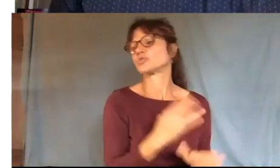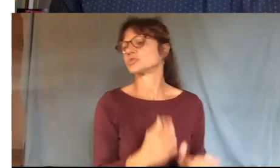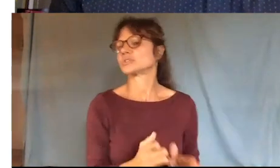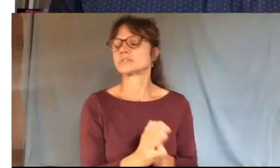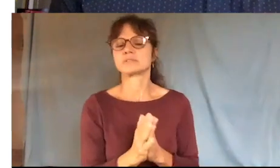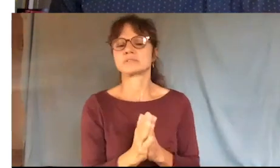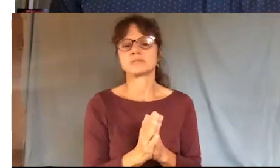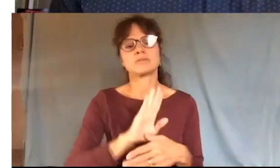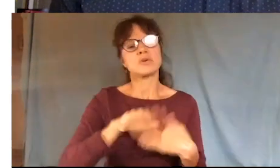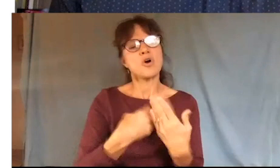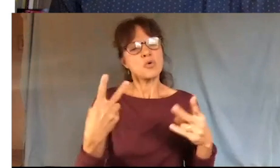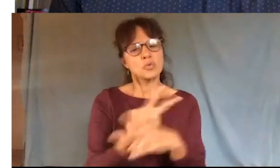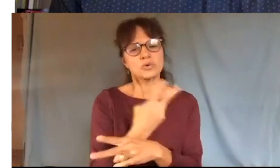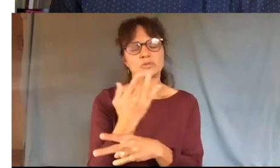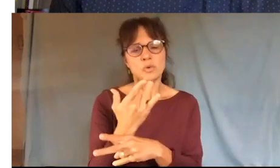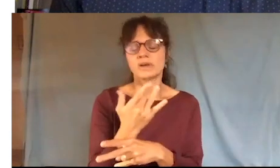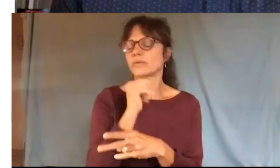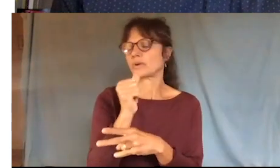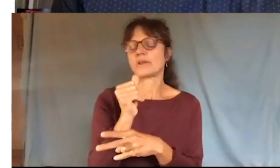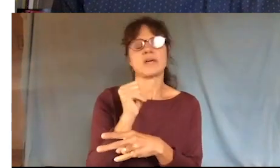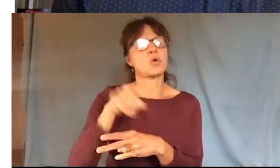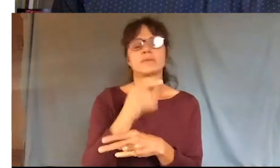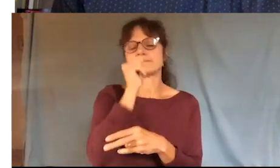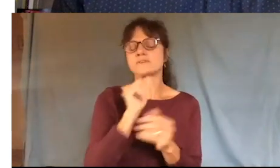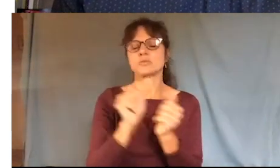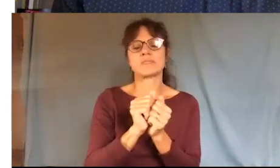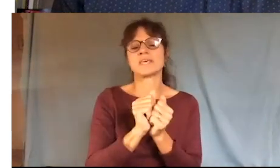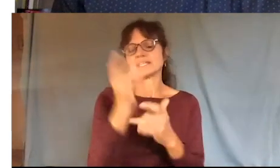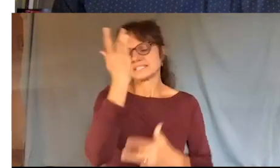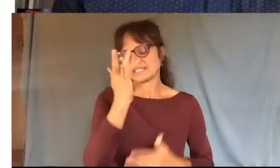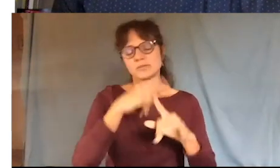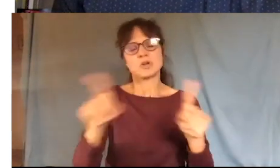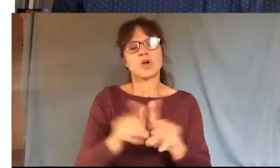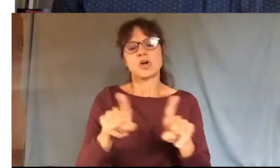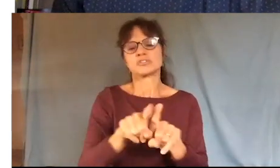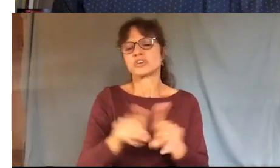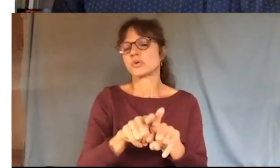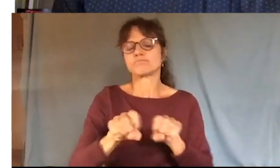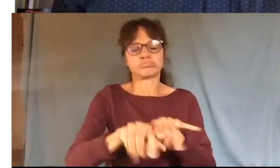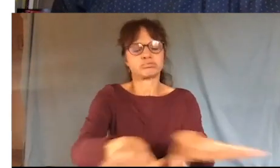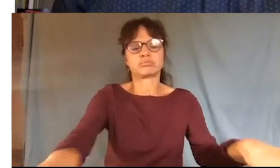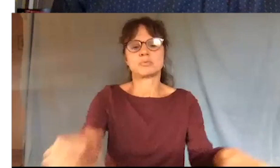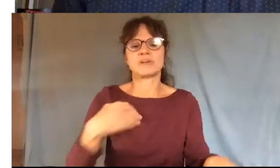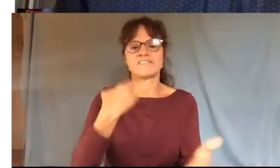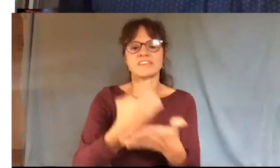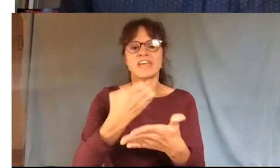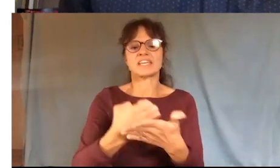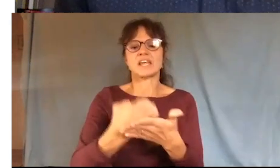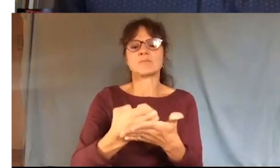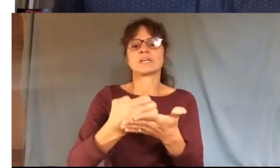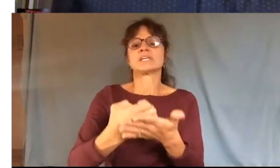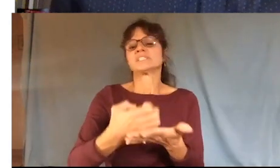And what makes all this worse is the fact that we're not only dealing with the disease, we're dealing with this syndemic. So we have this economic recession that's brought